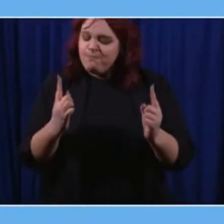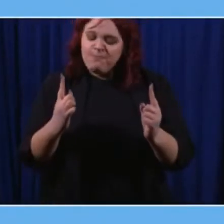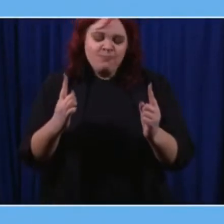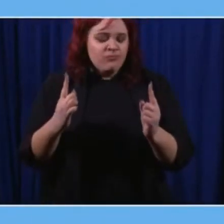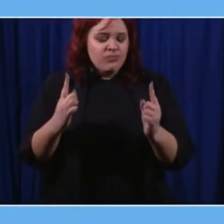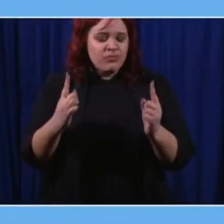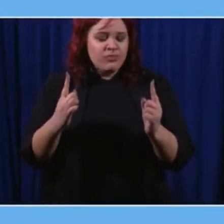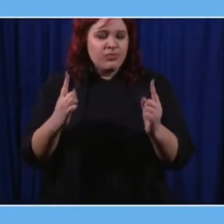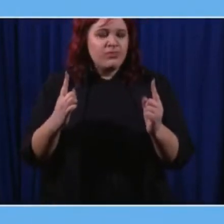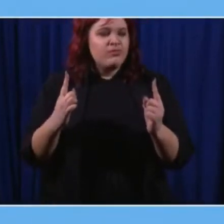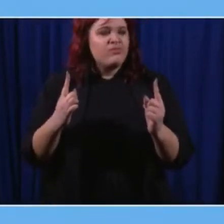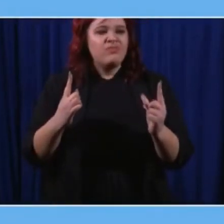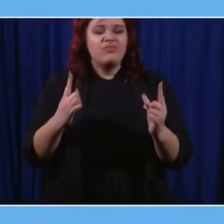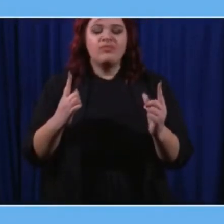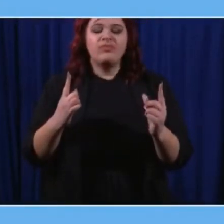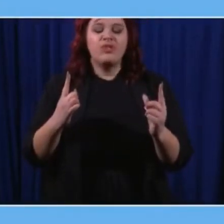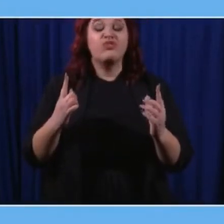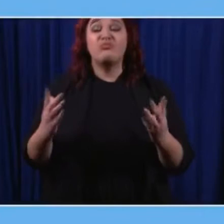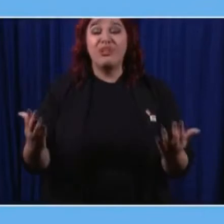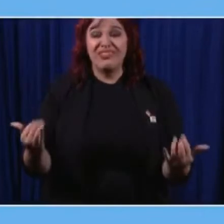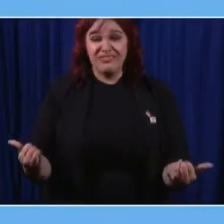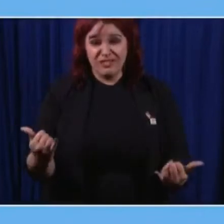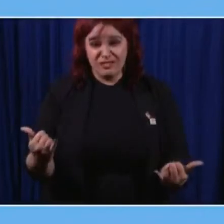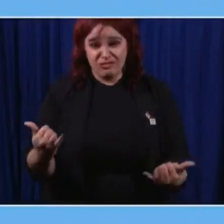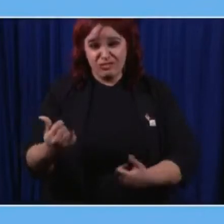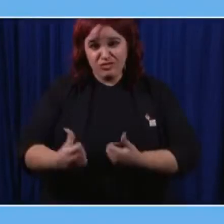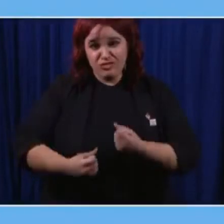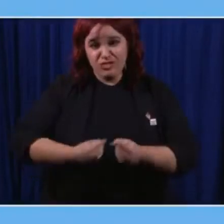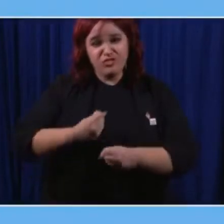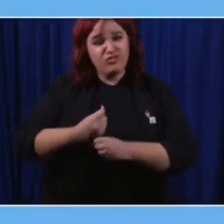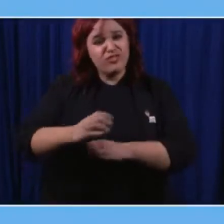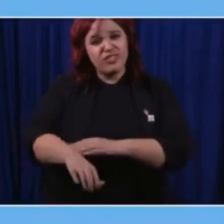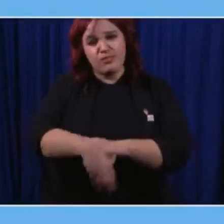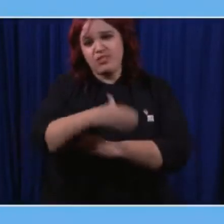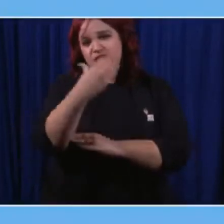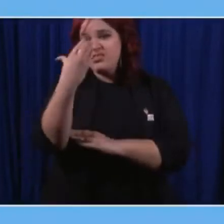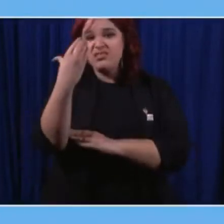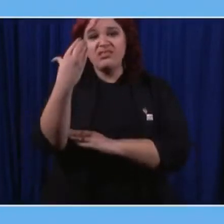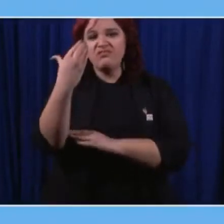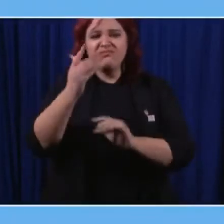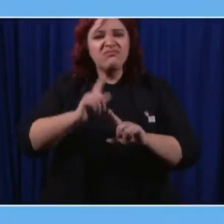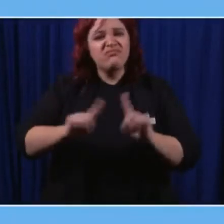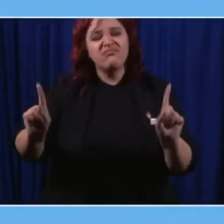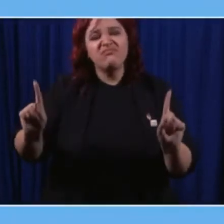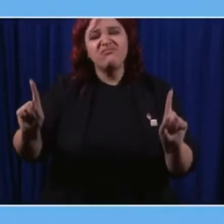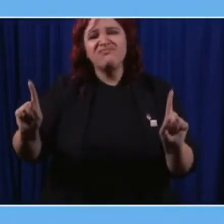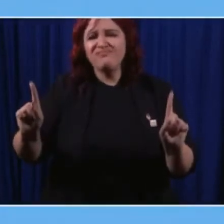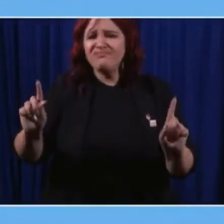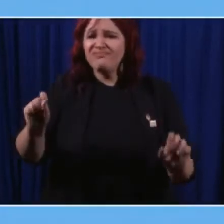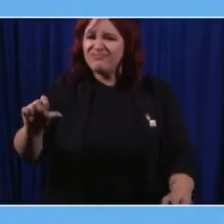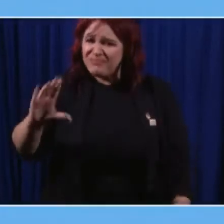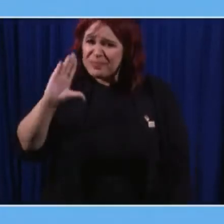here. Oh, Christmas will be different this